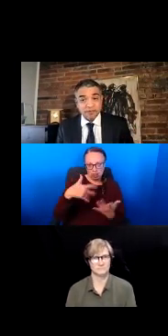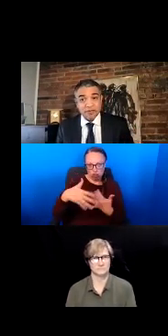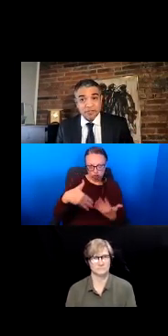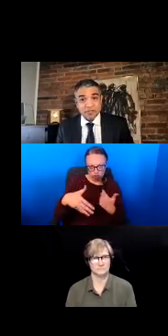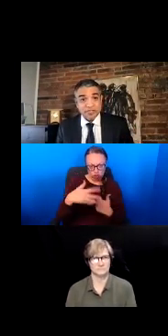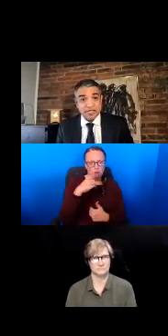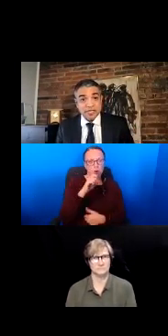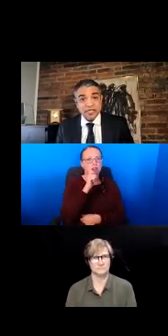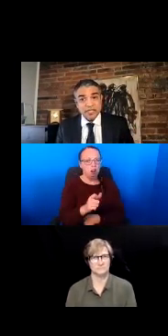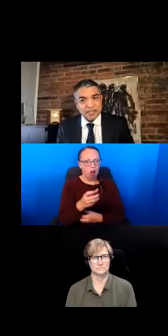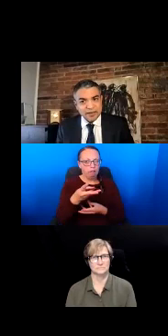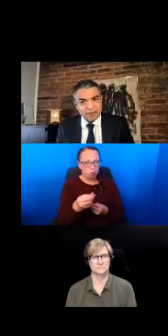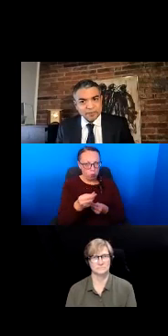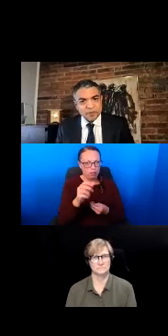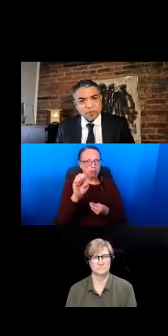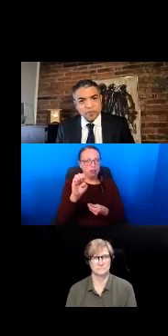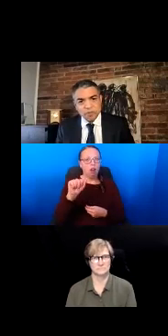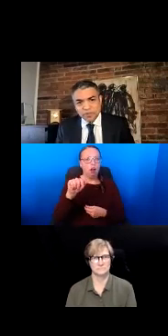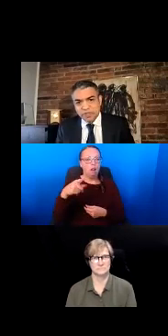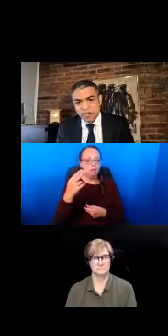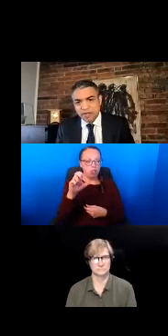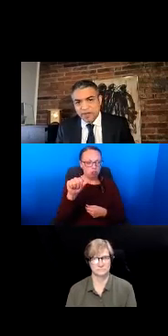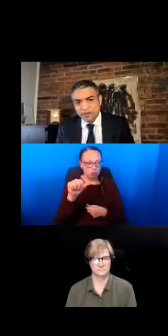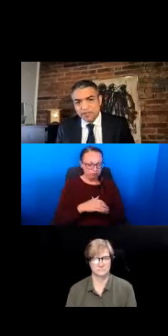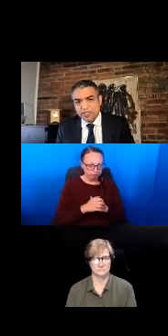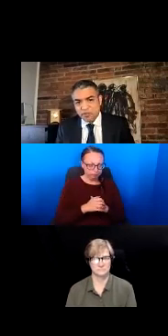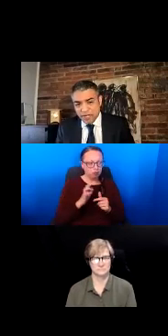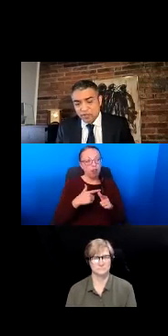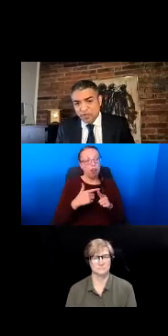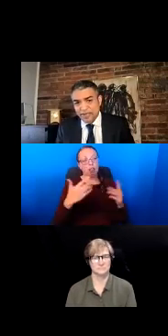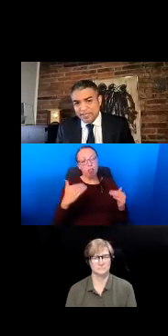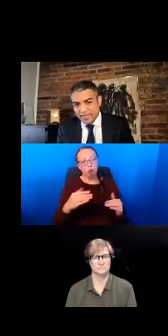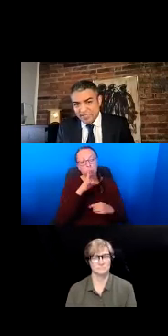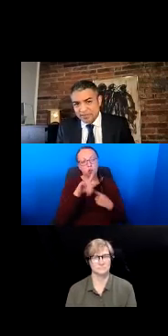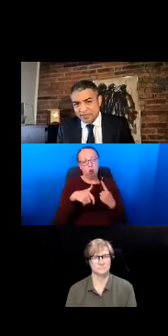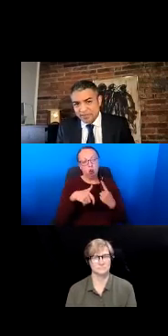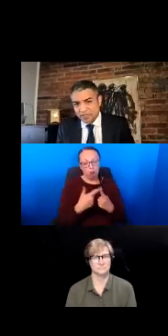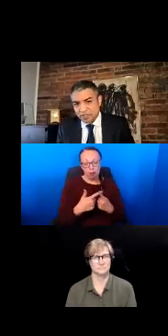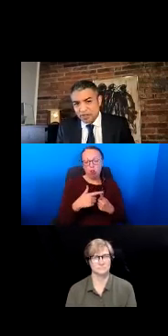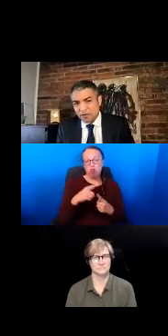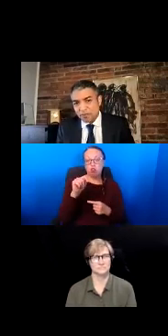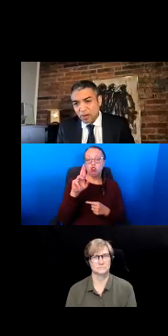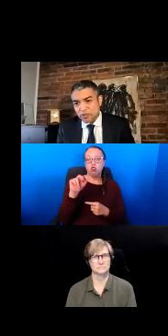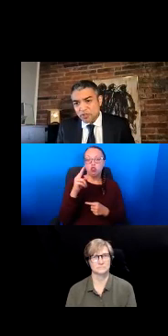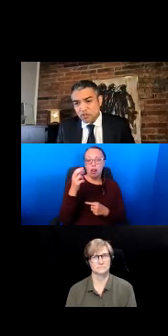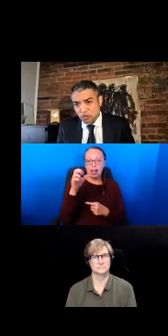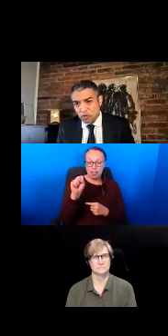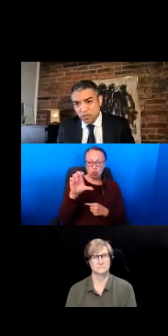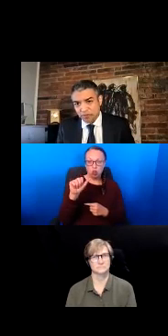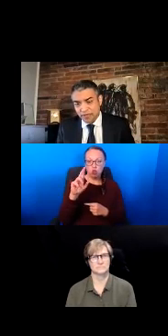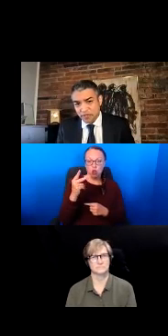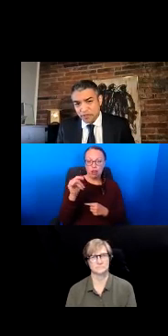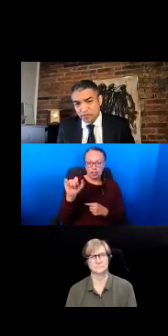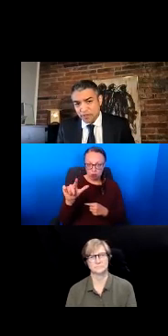non-fluent aphasias. Then we'll move to talk about transcranial magnetic stimulation for